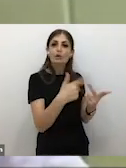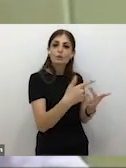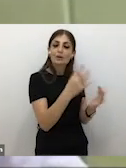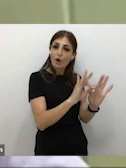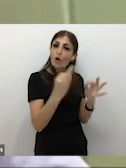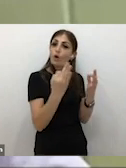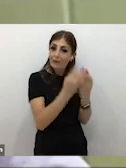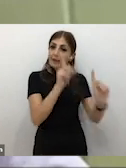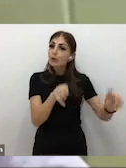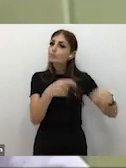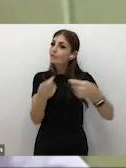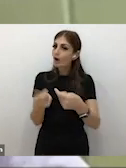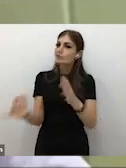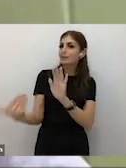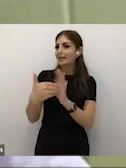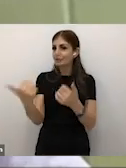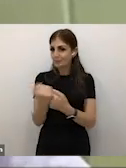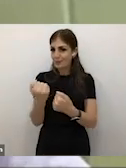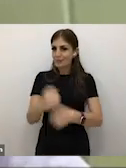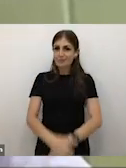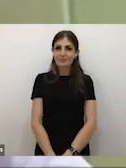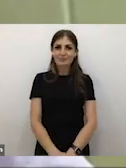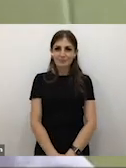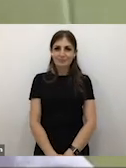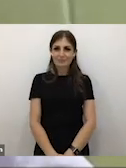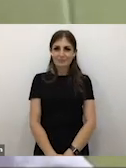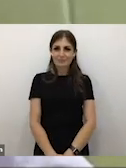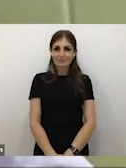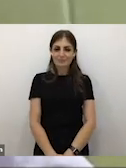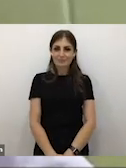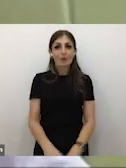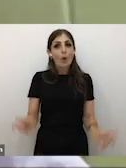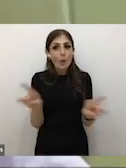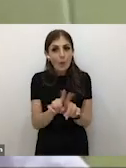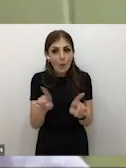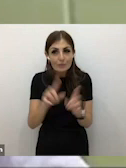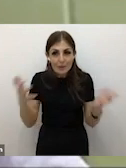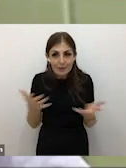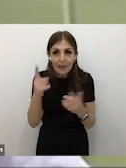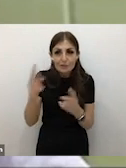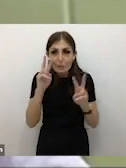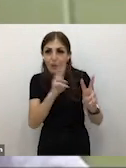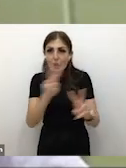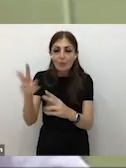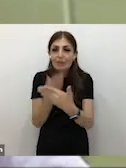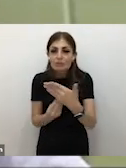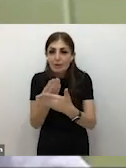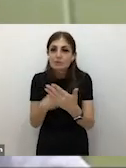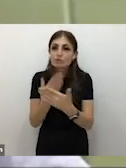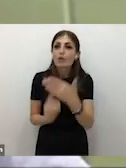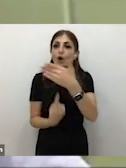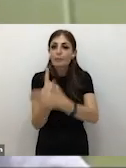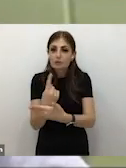organisation that can provide you with some additional support. We also encourage you to look at the resources on the opportunity